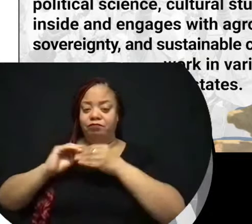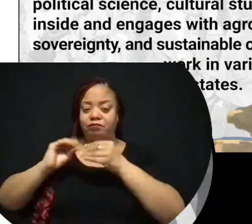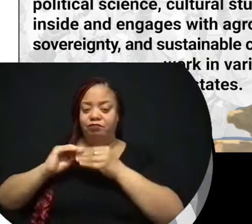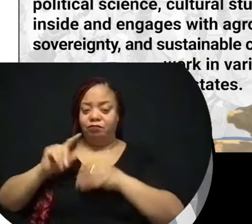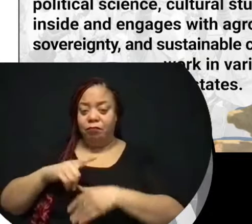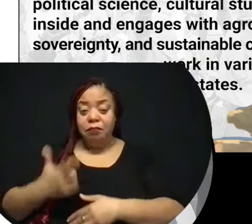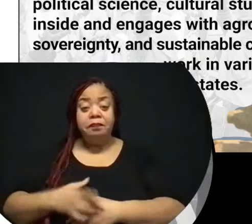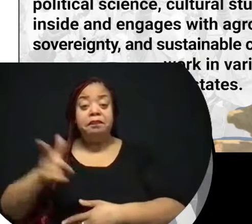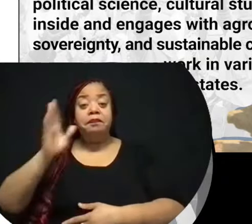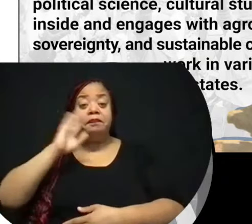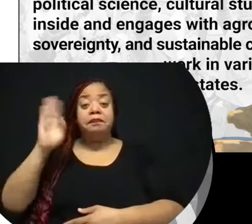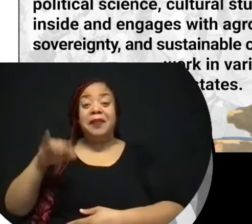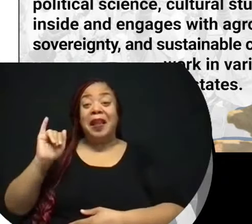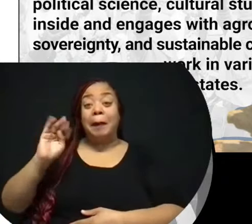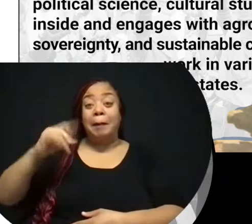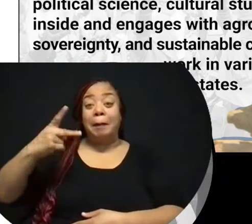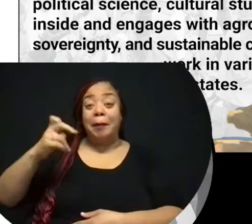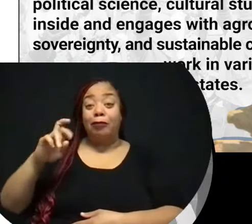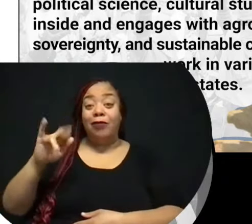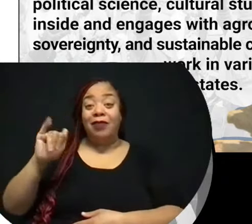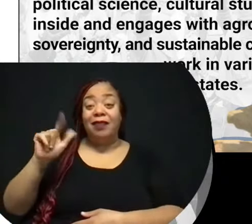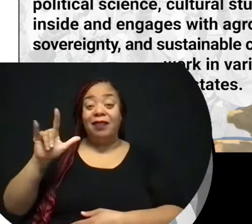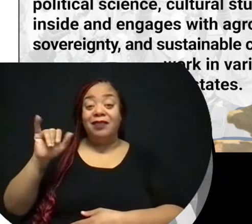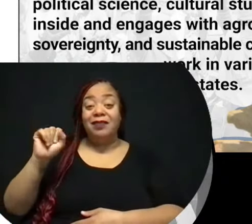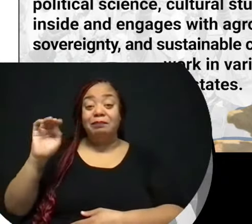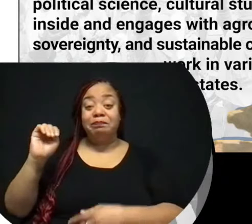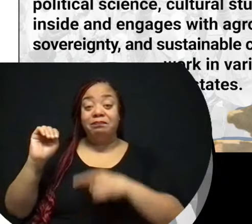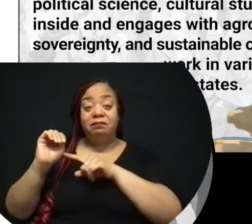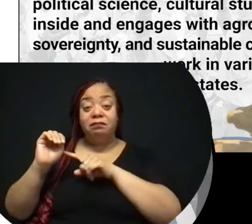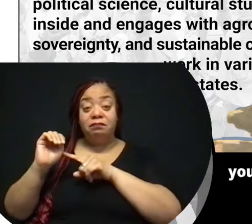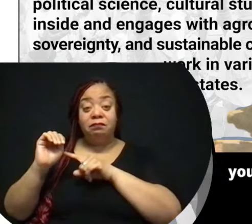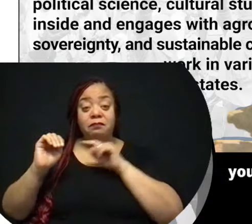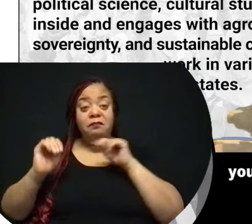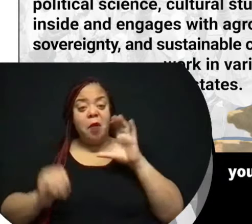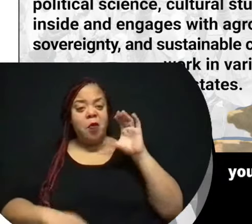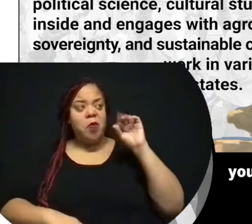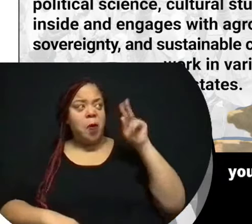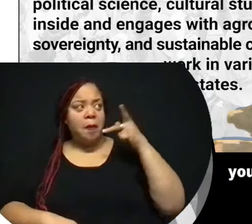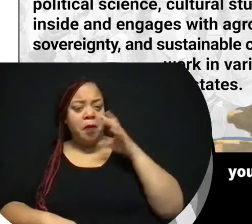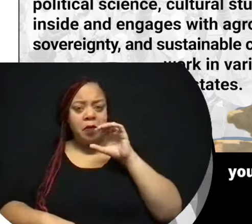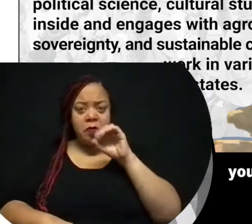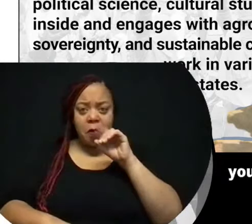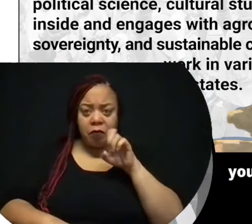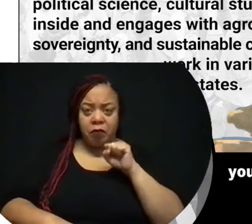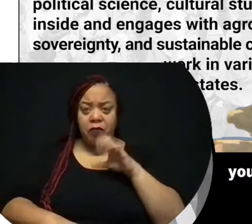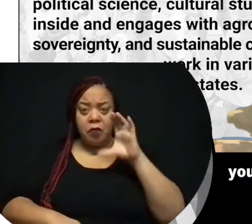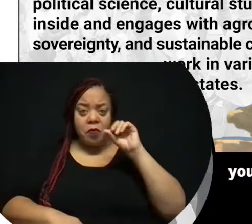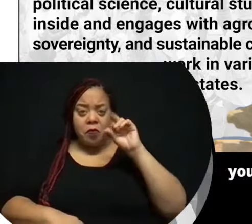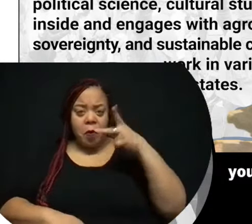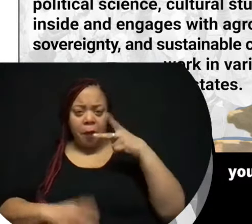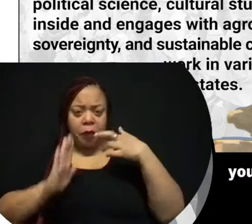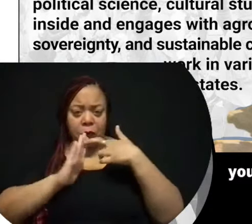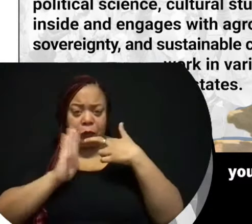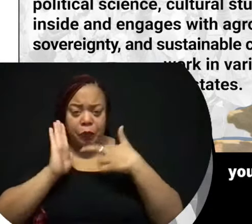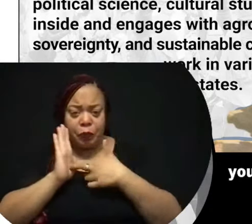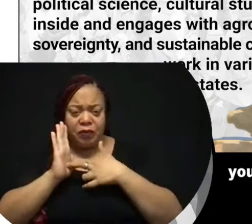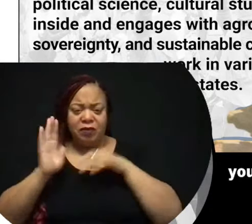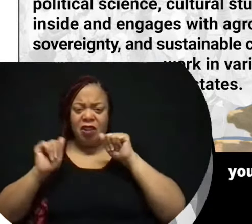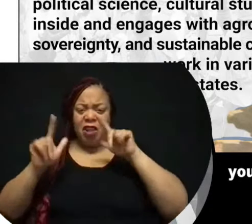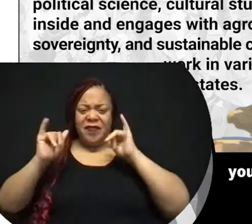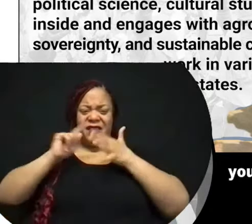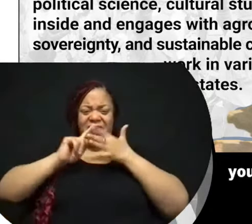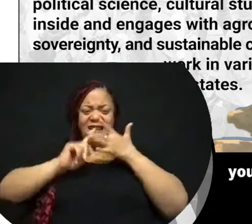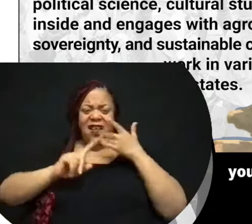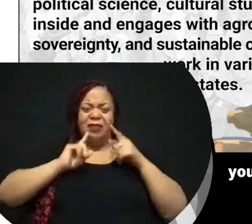to share and express as humans in those kind of ways, you know. And they do have a lot of zoning, coding,